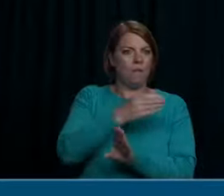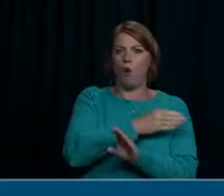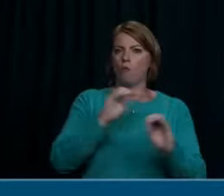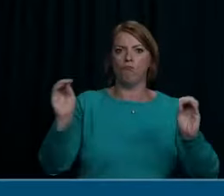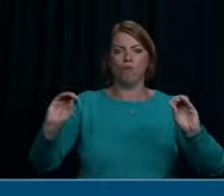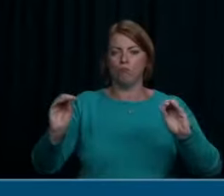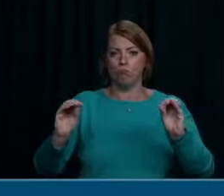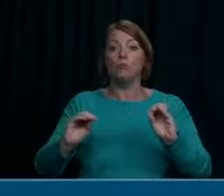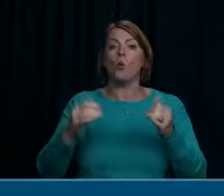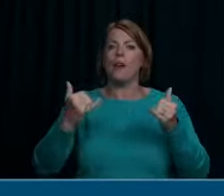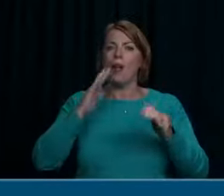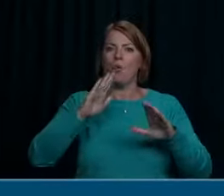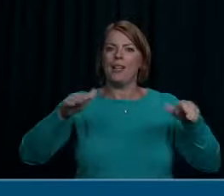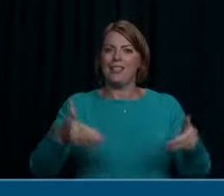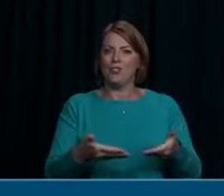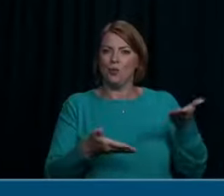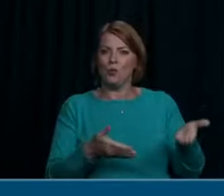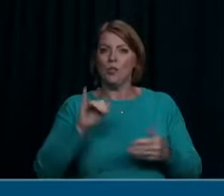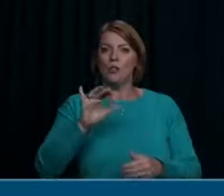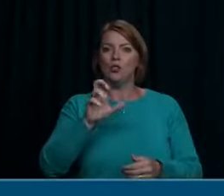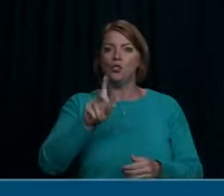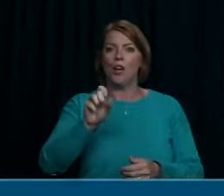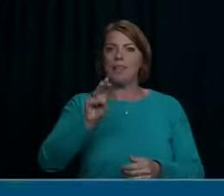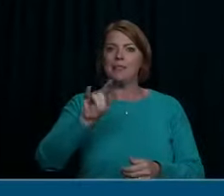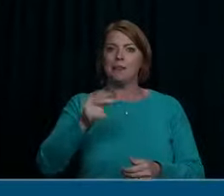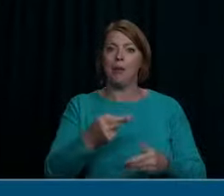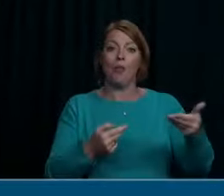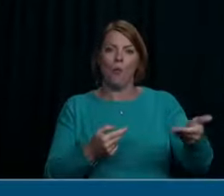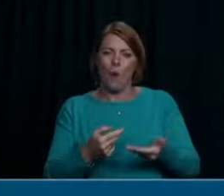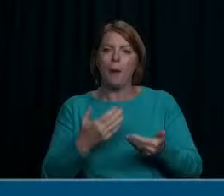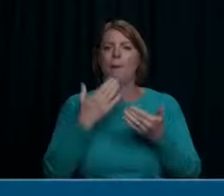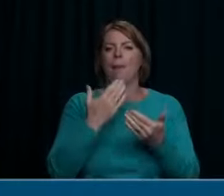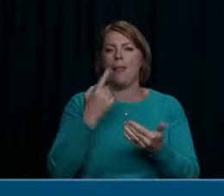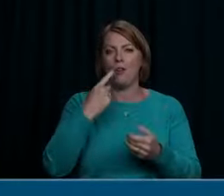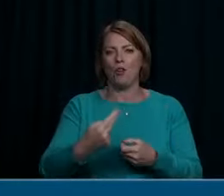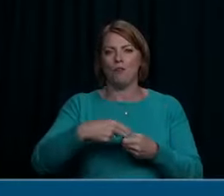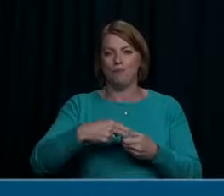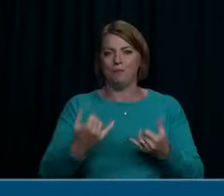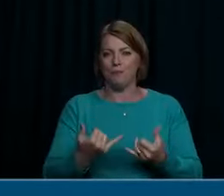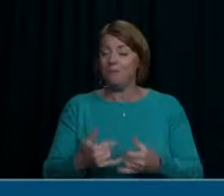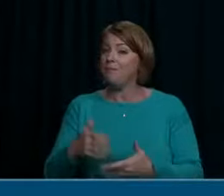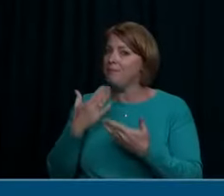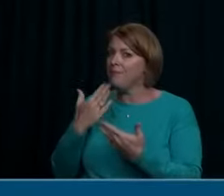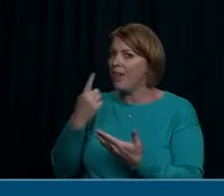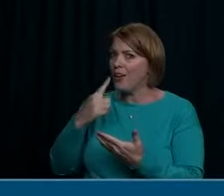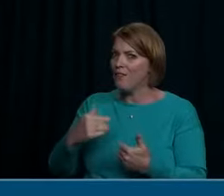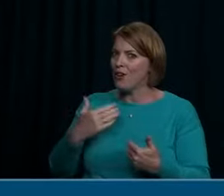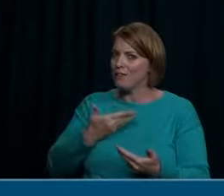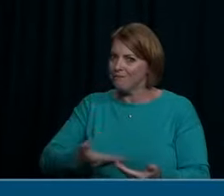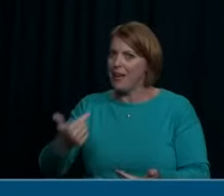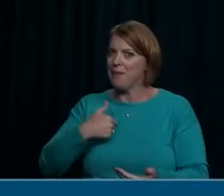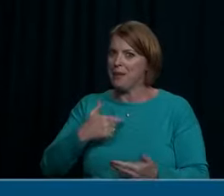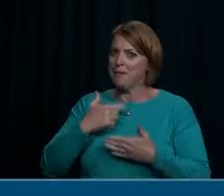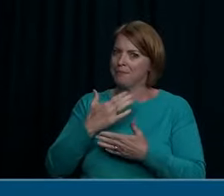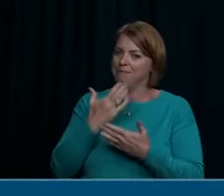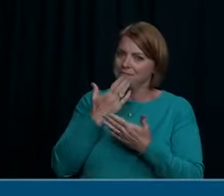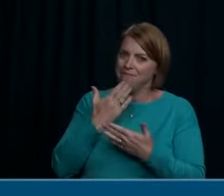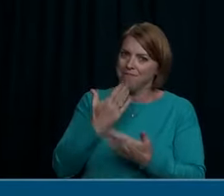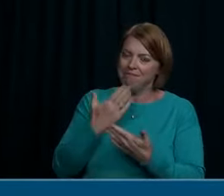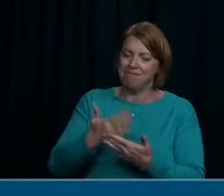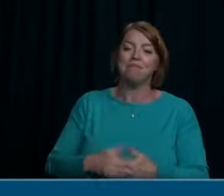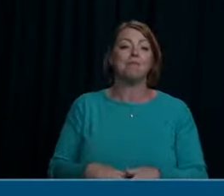let's introduce the candidate. Jack Smith, welcome and thank you for being here. Jim, thank you for having me. I really appreciate it. To begin, you